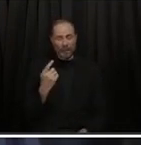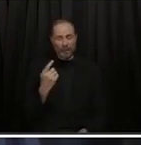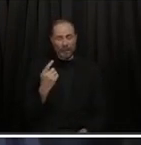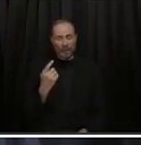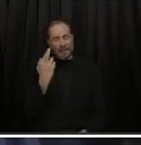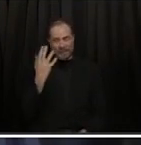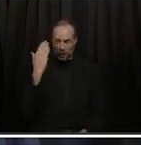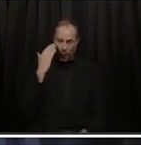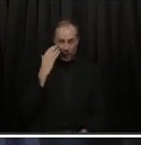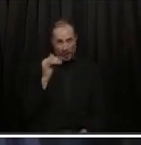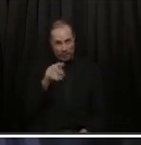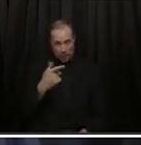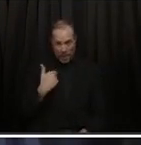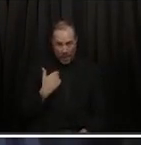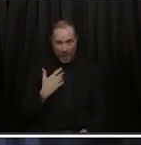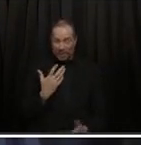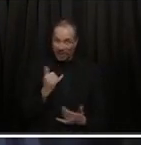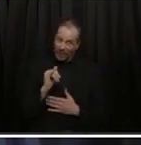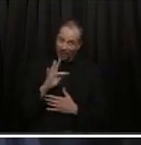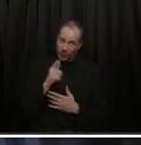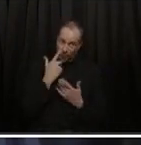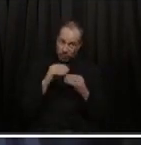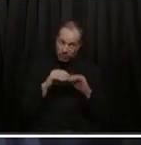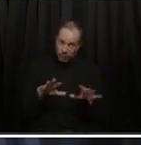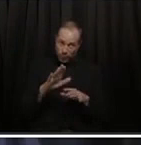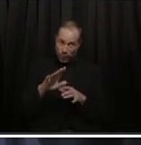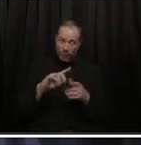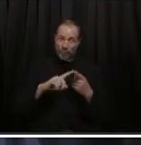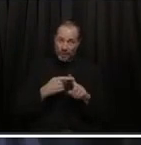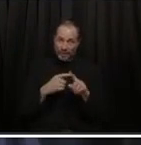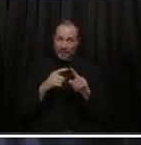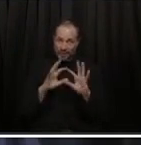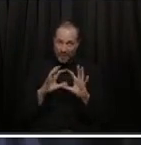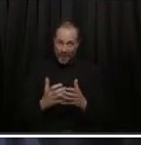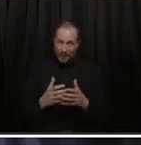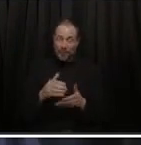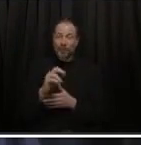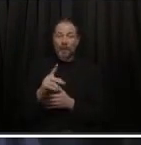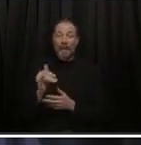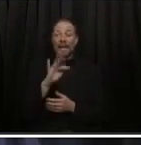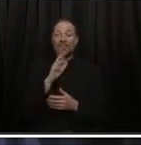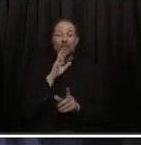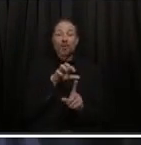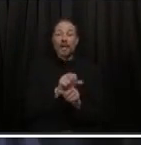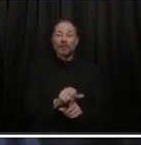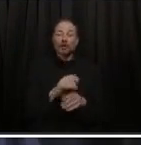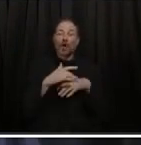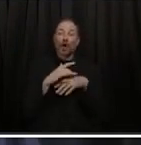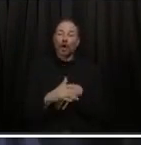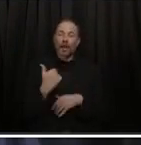have it and knowing whether it's contagious for your friends. The reason to get tested is when you catch it early, we have monoclonal